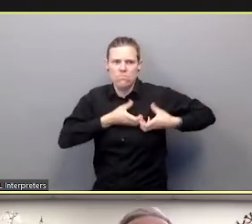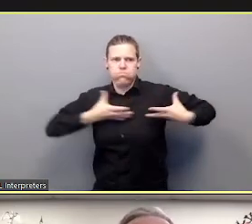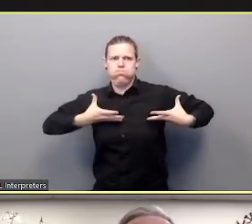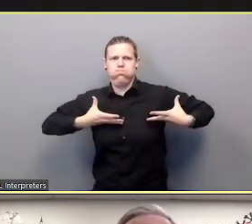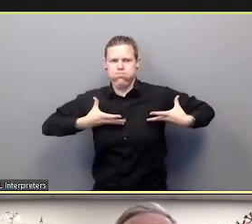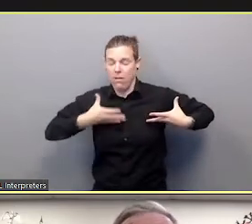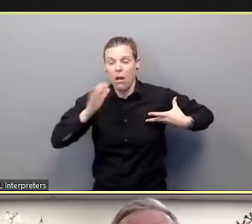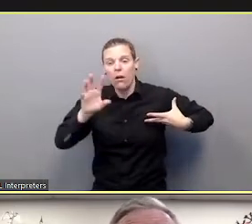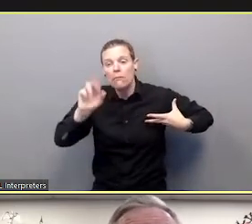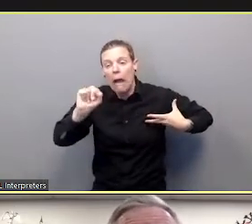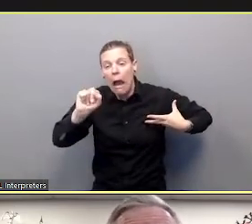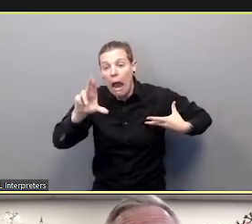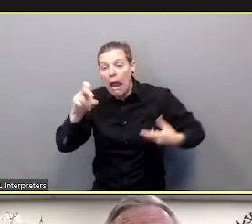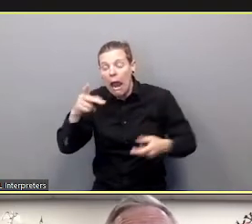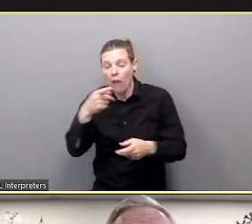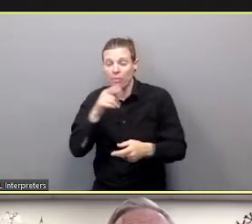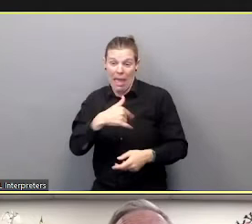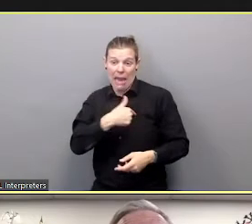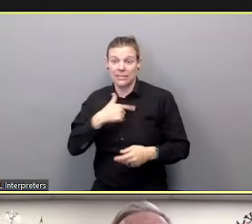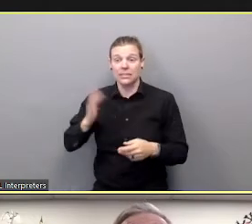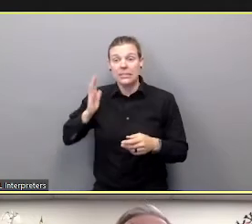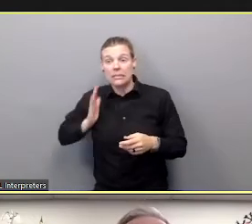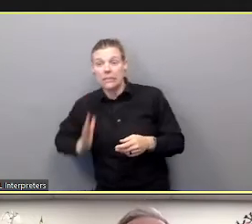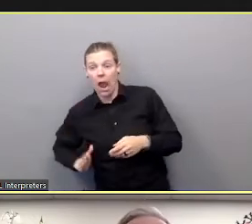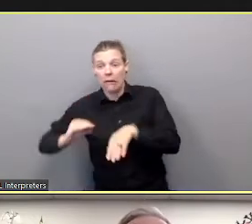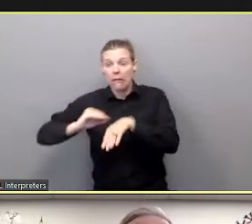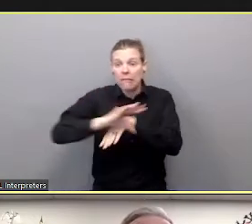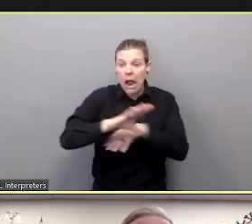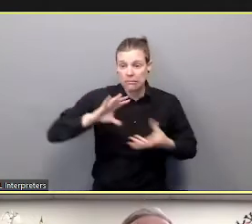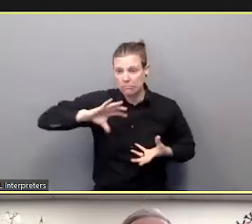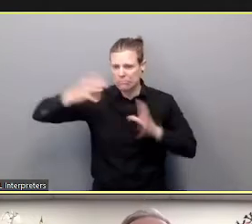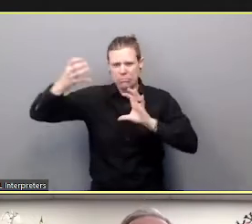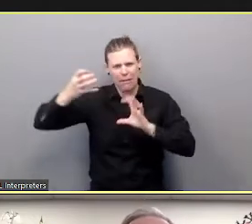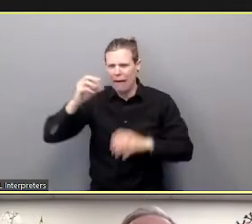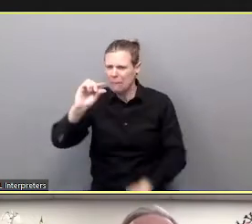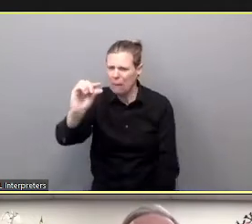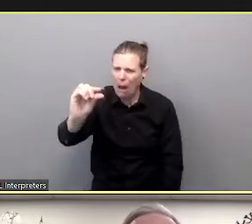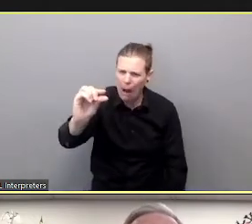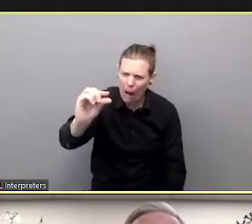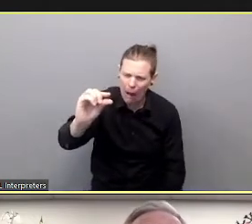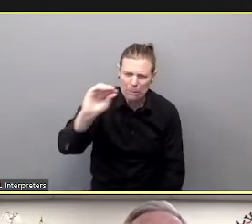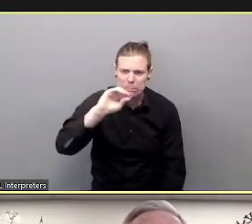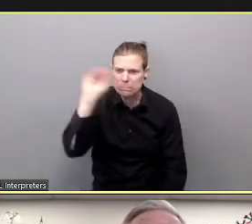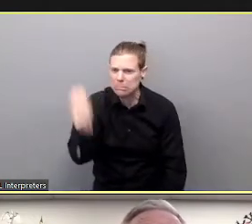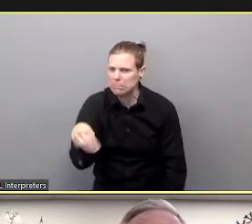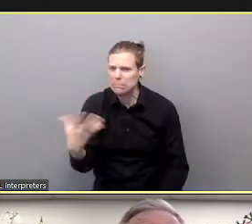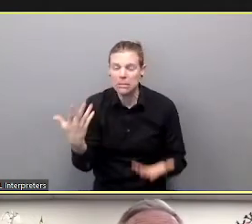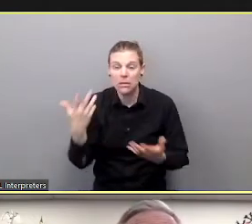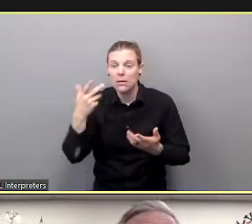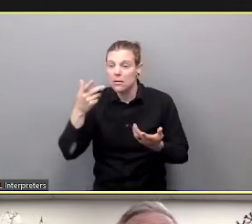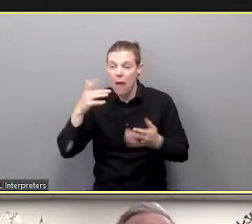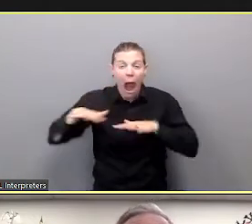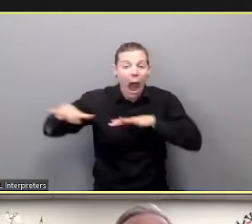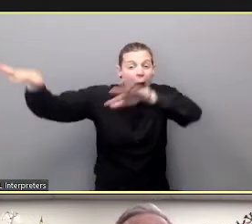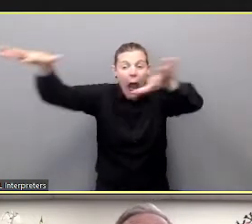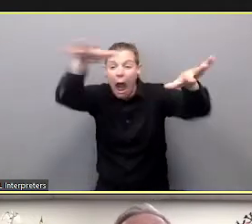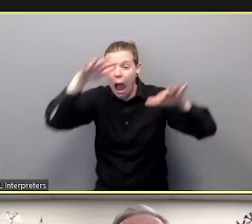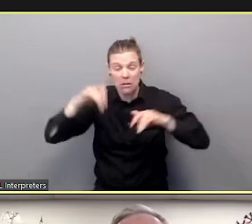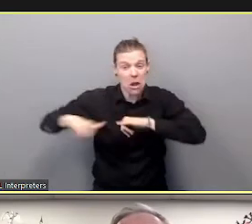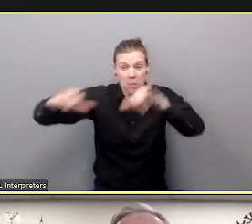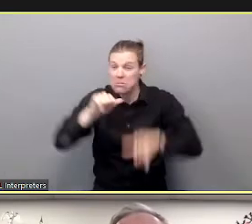the vaccine and much, much more common with COVID, the severity of vaccine-related myocarditis, again, very